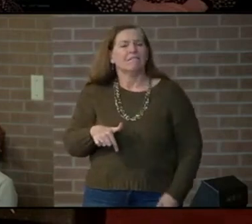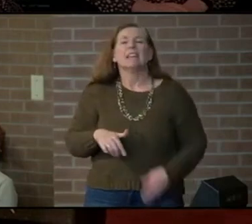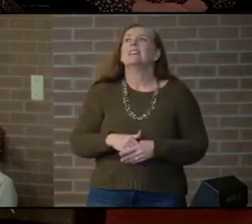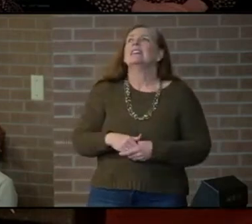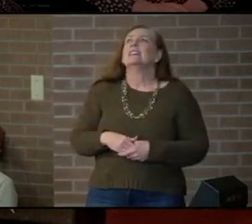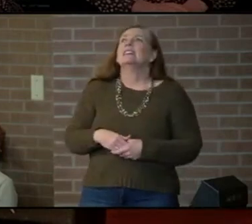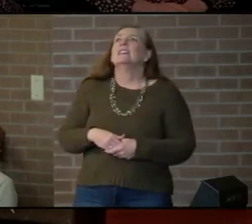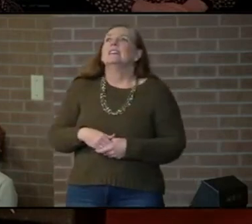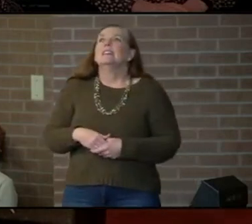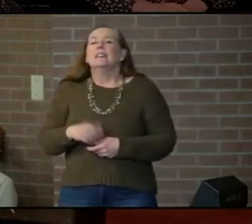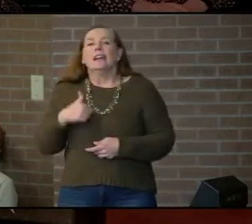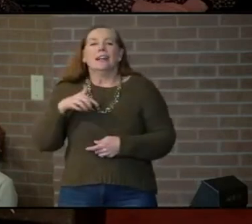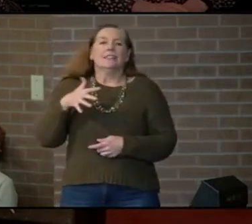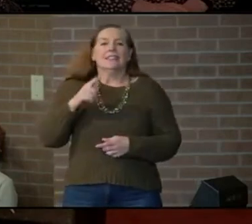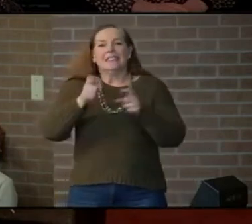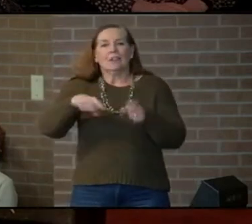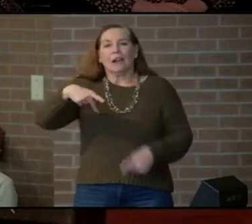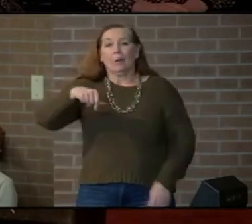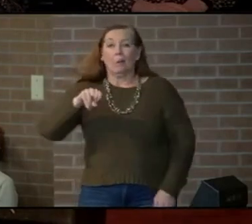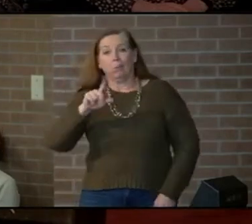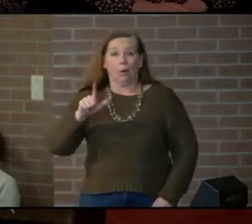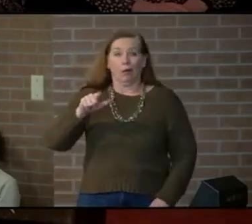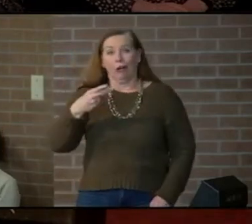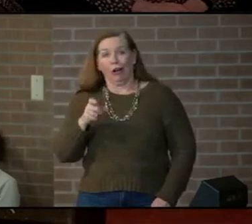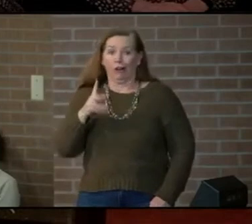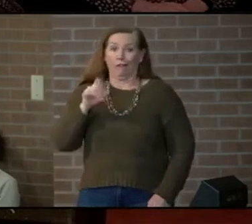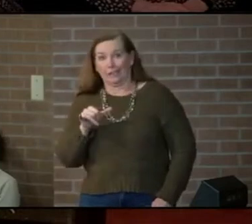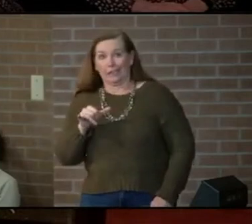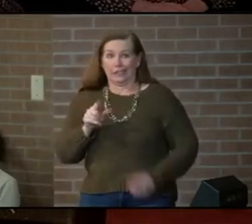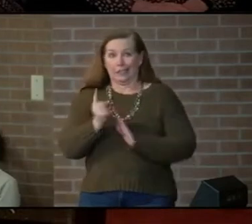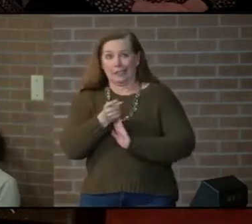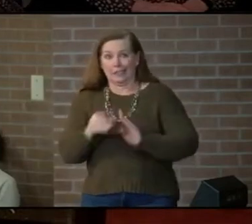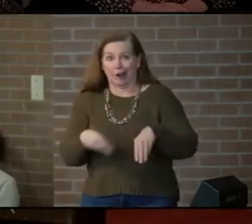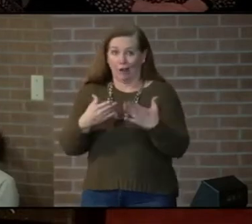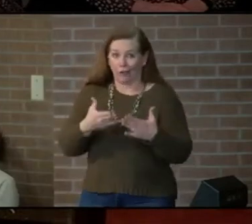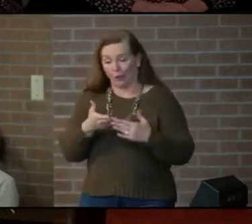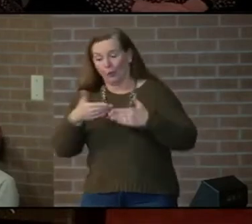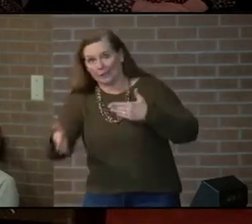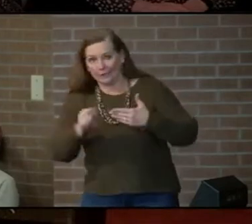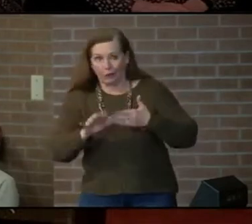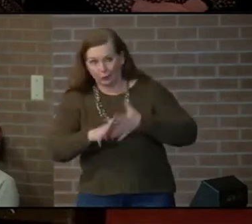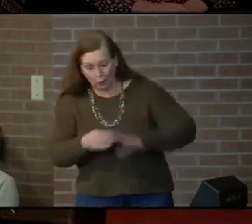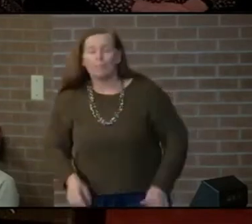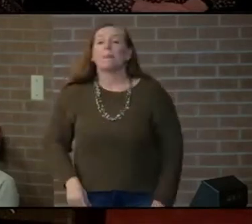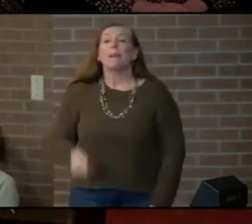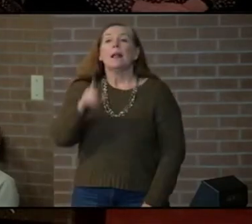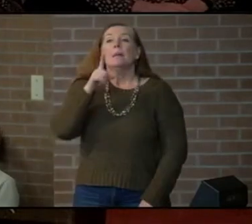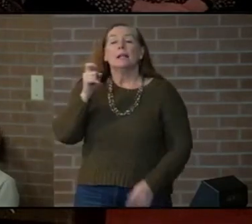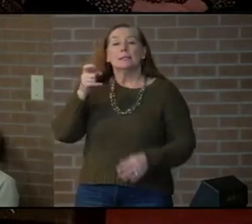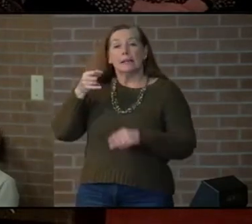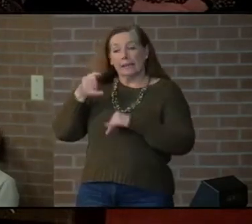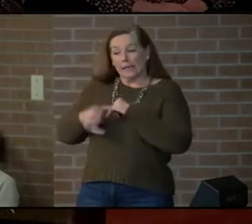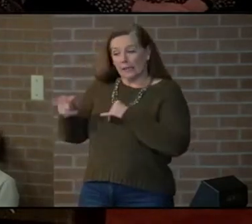this Paul Harvey moment and offer you the rest of the story. You see, because at the end of the reception after